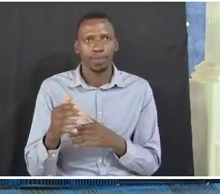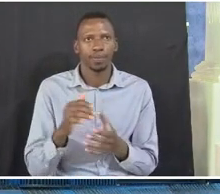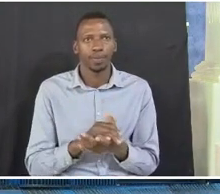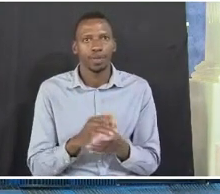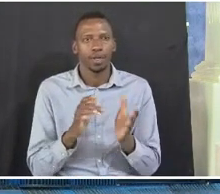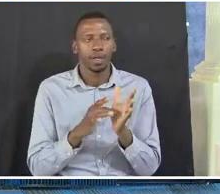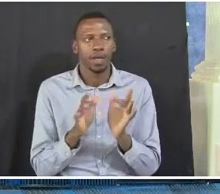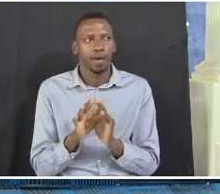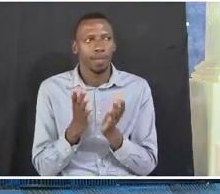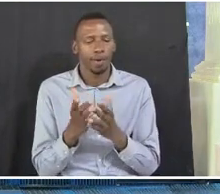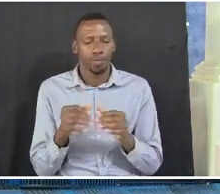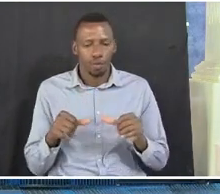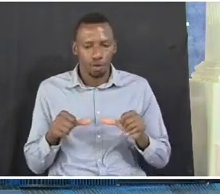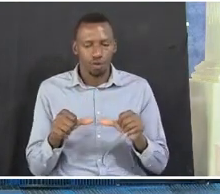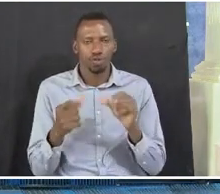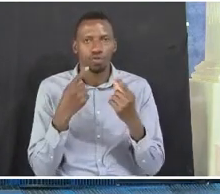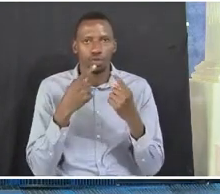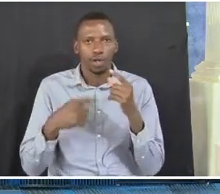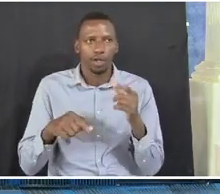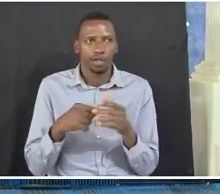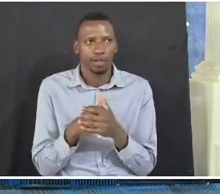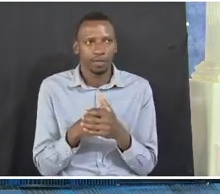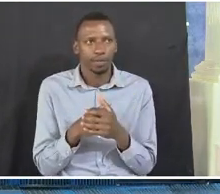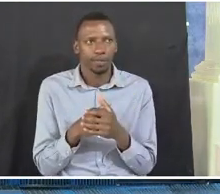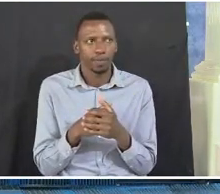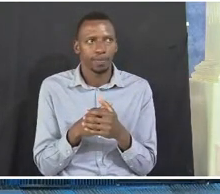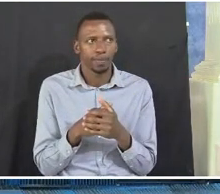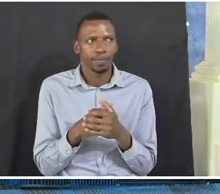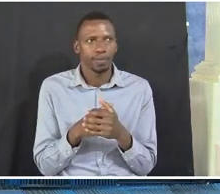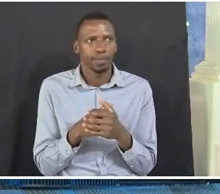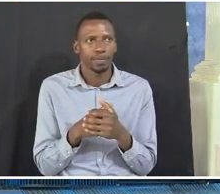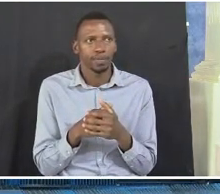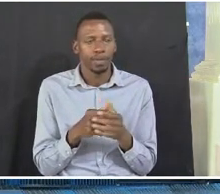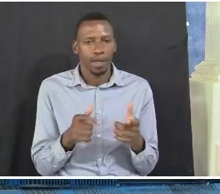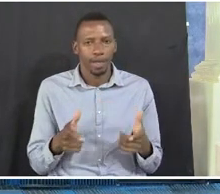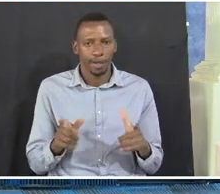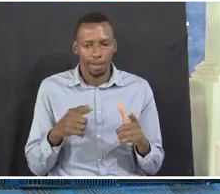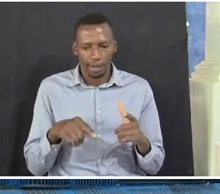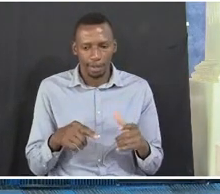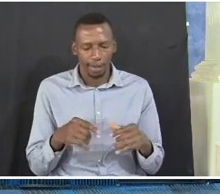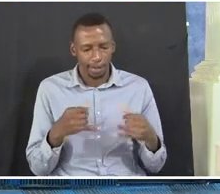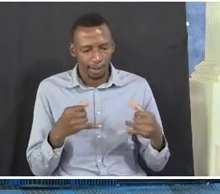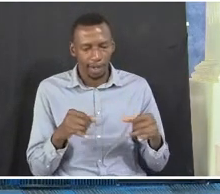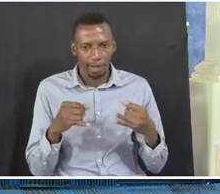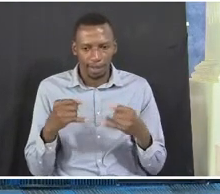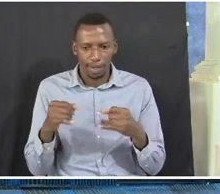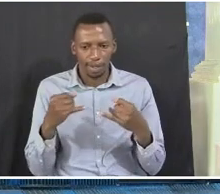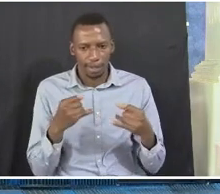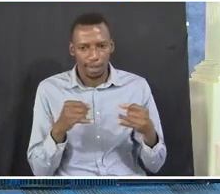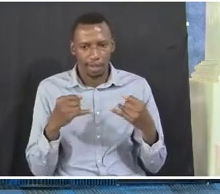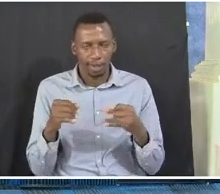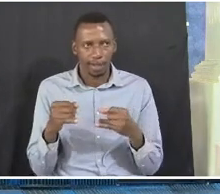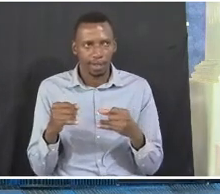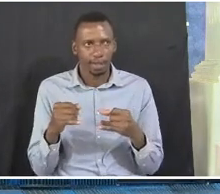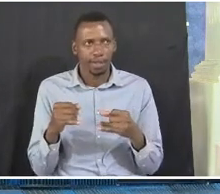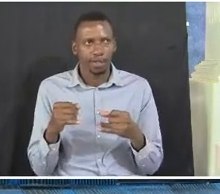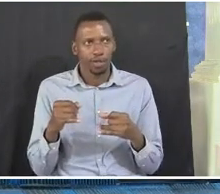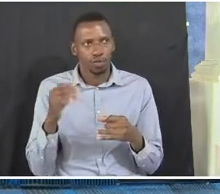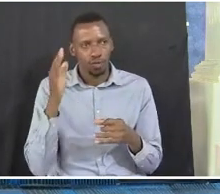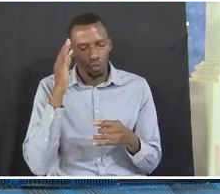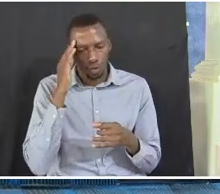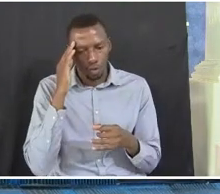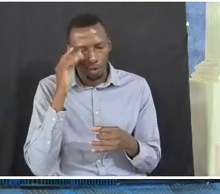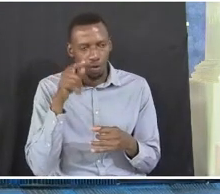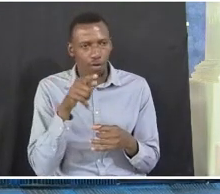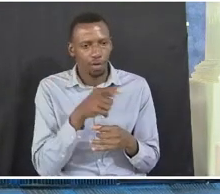The Bible continues to tell us, let us try to establish, let us track